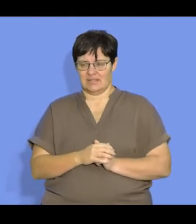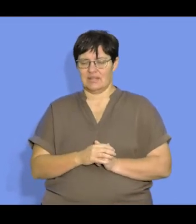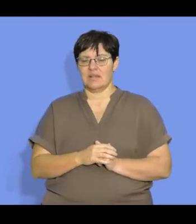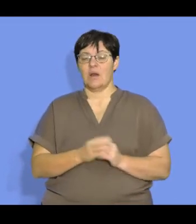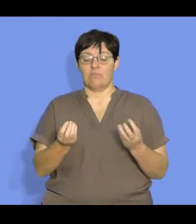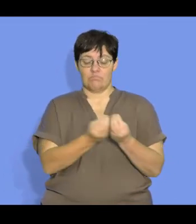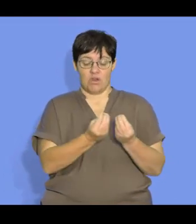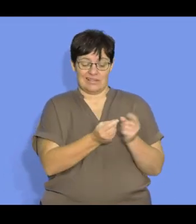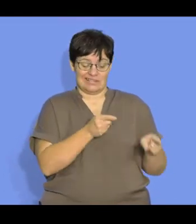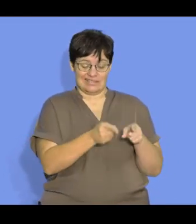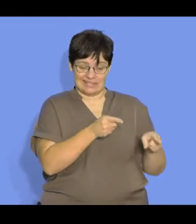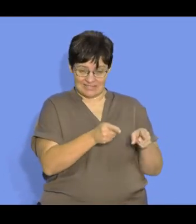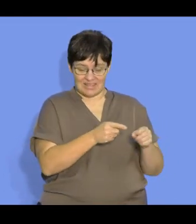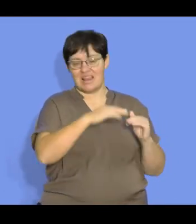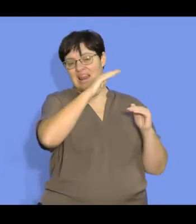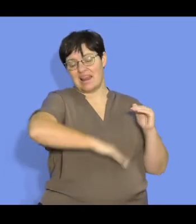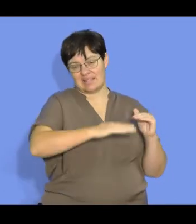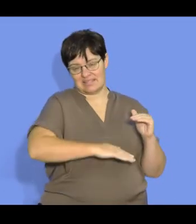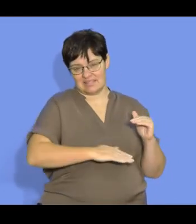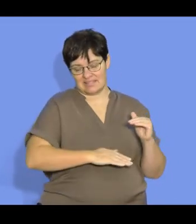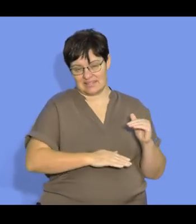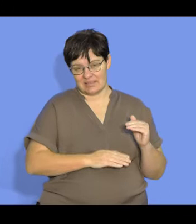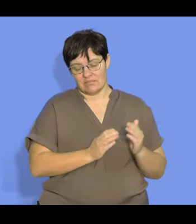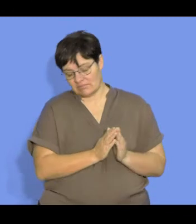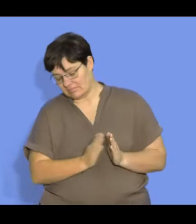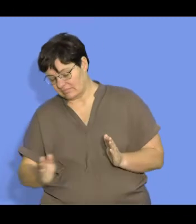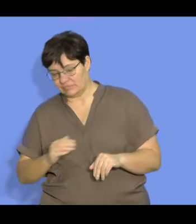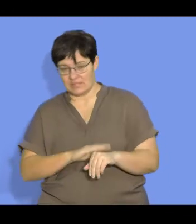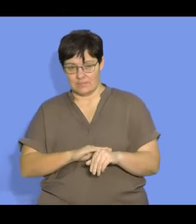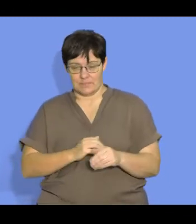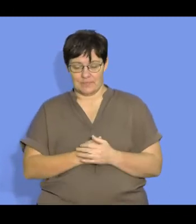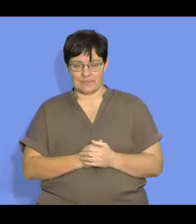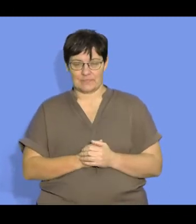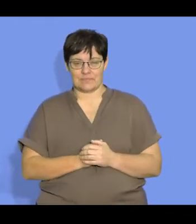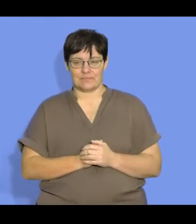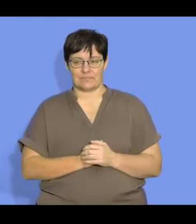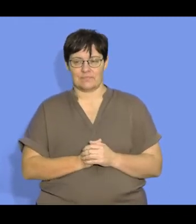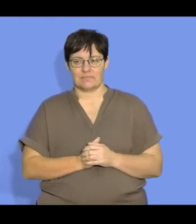that there is less reactants that reacted over the time.